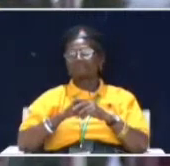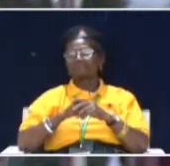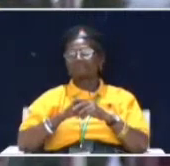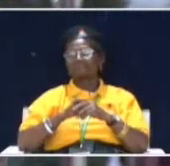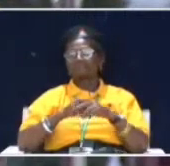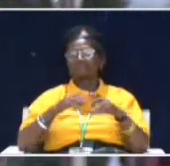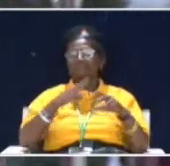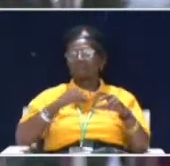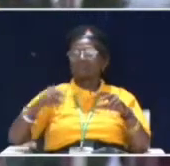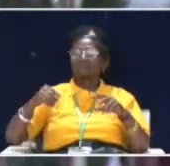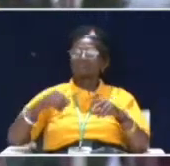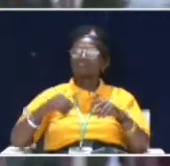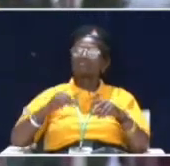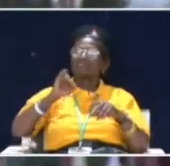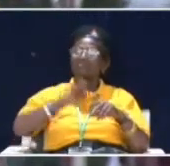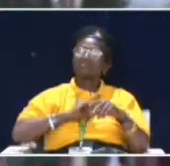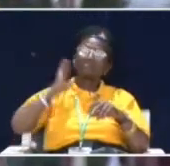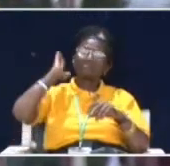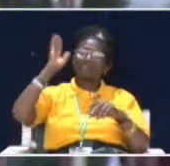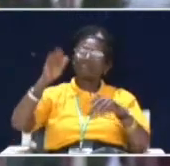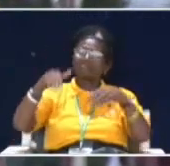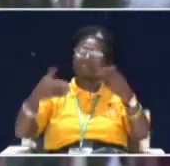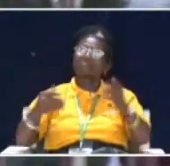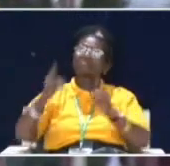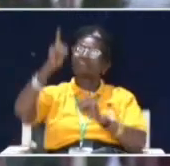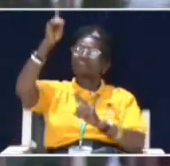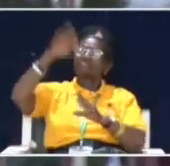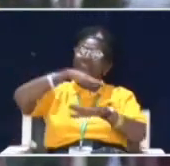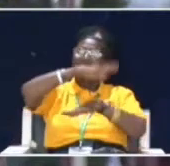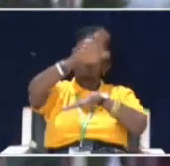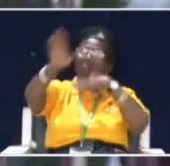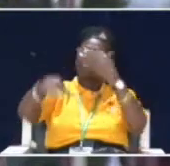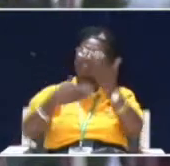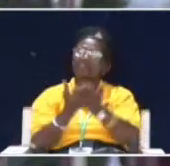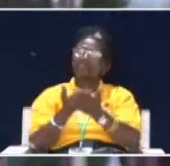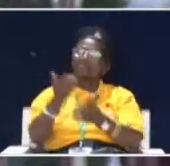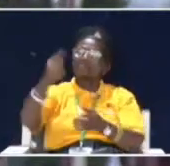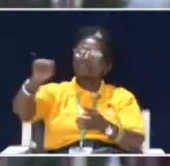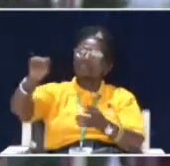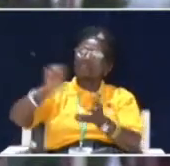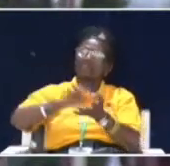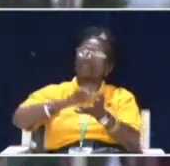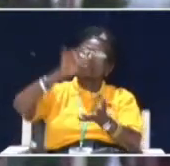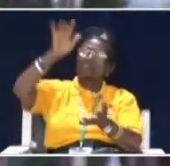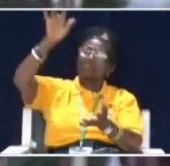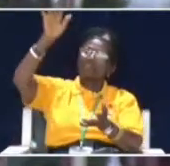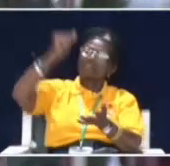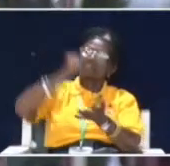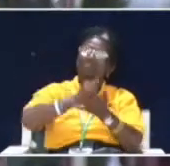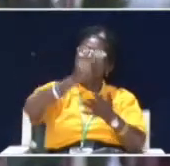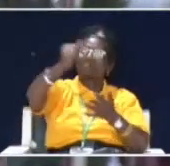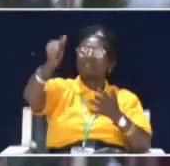And I will give you all the glory. Má sì fi gbogbo ògo fún yín.